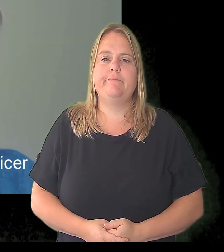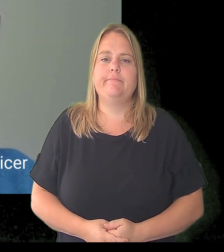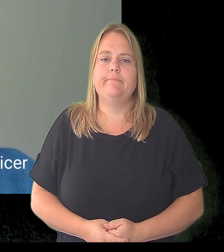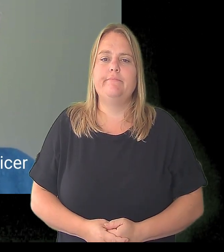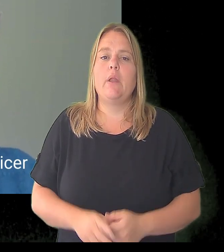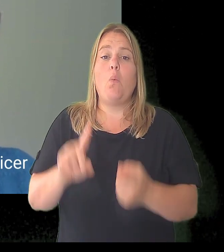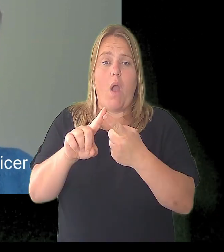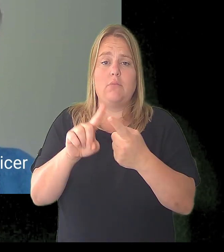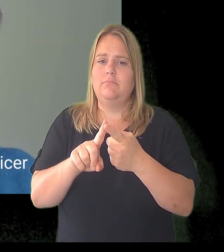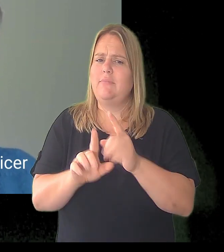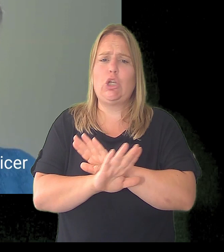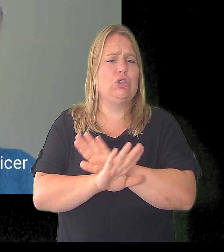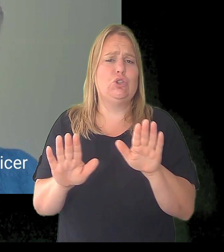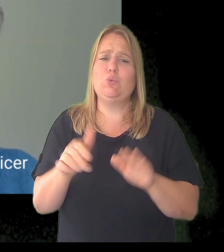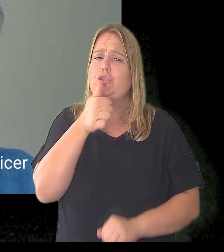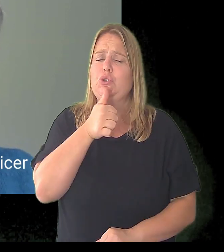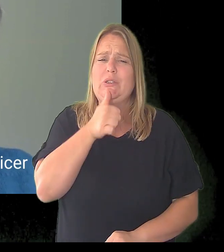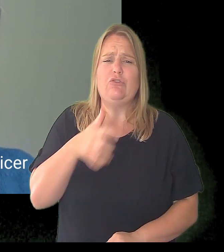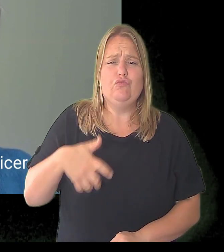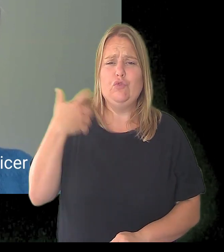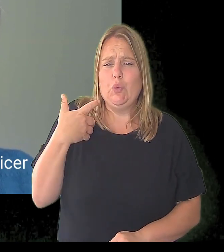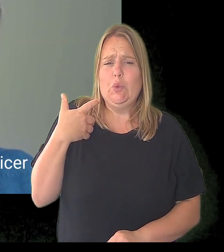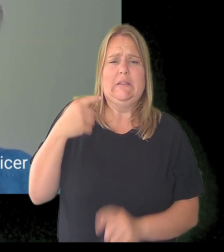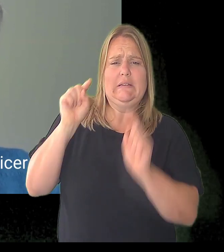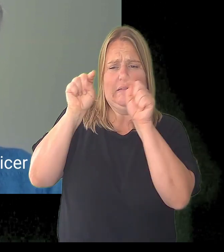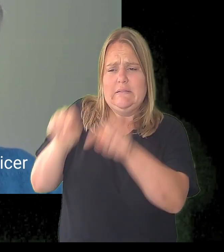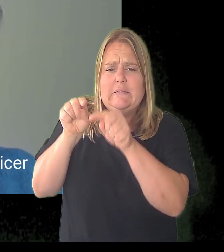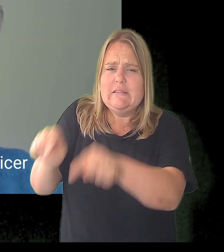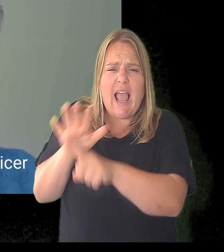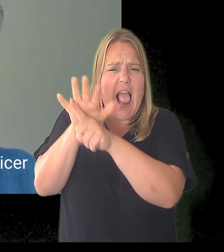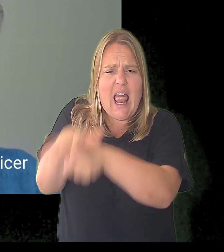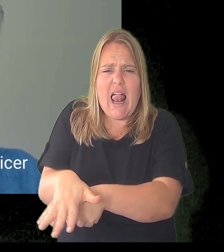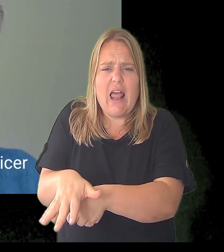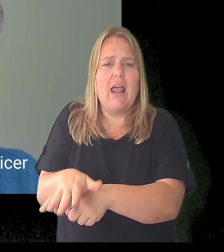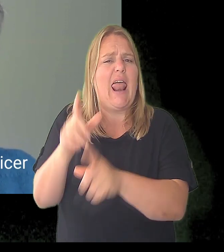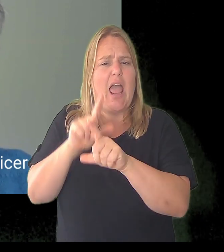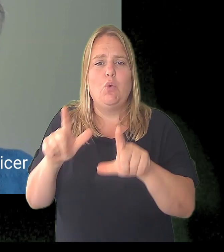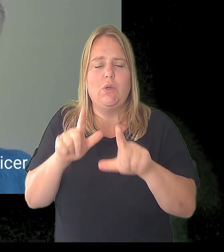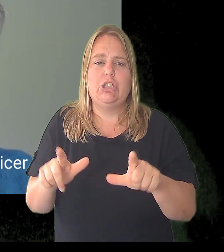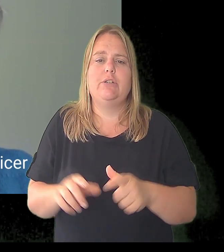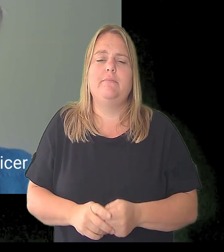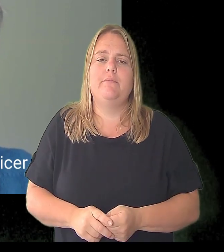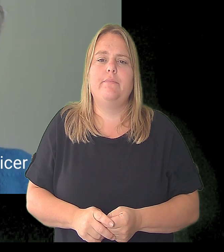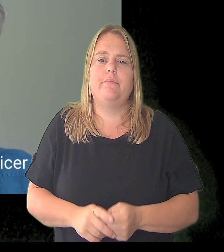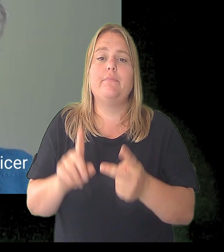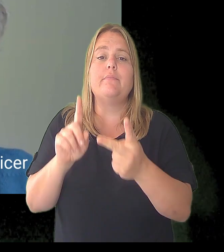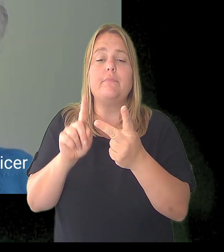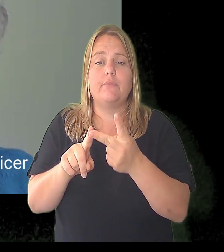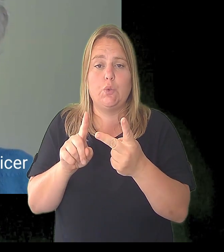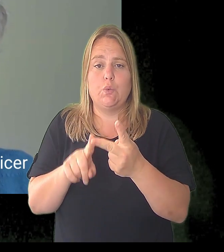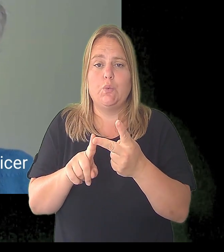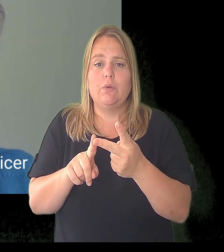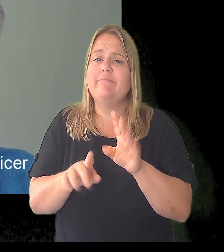be inclusive in our language. Not just to avoid using insulting or derogatory language, though